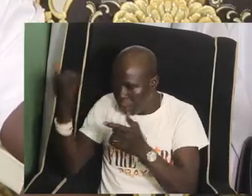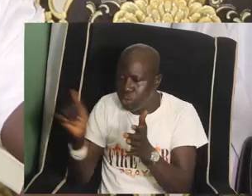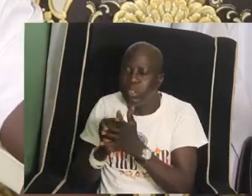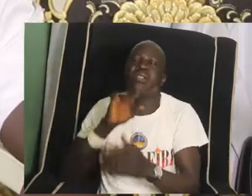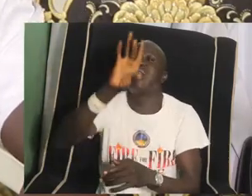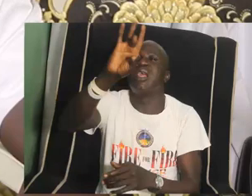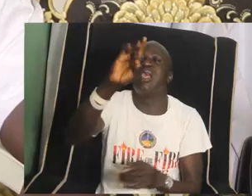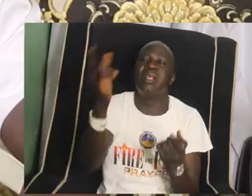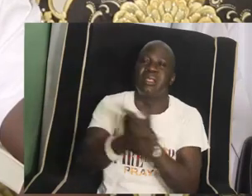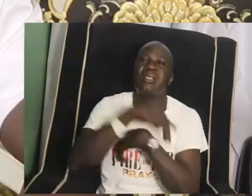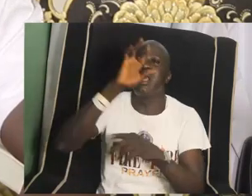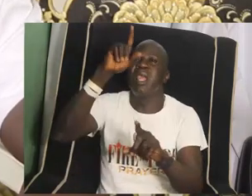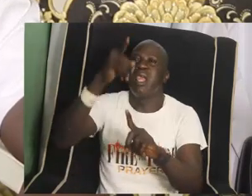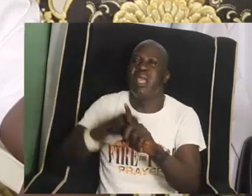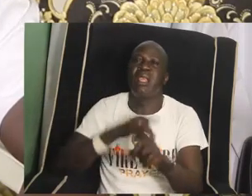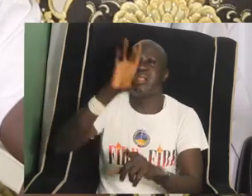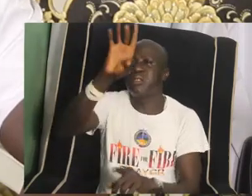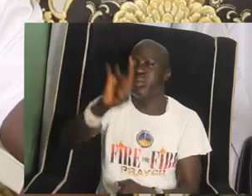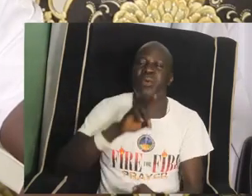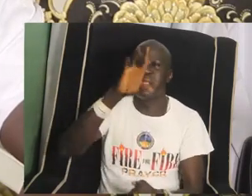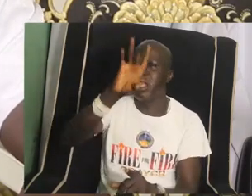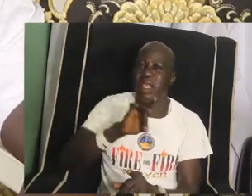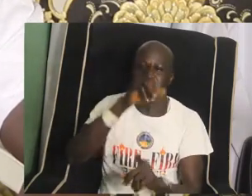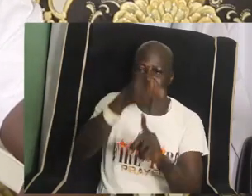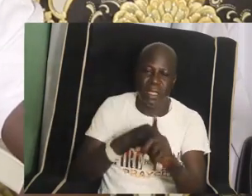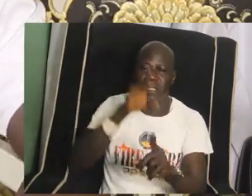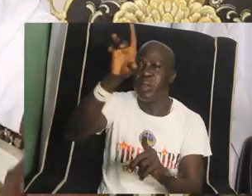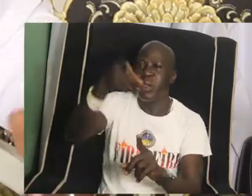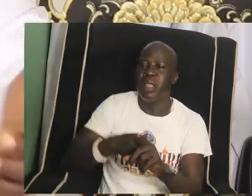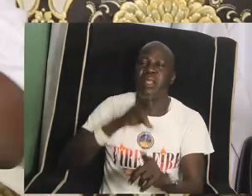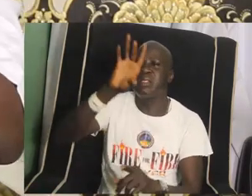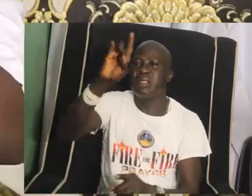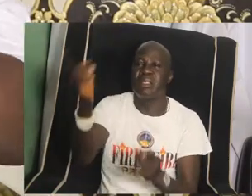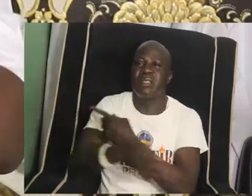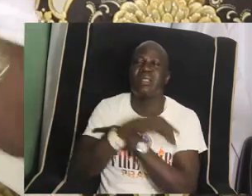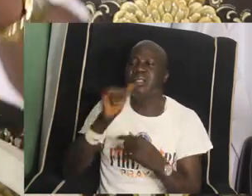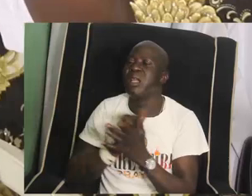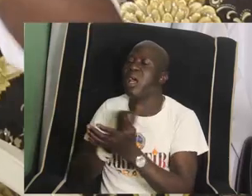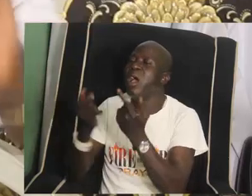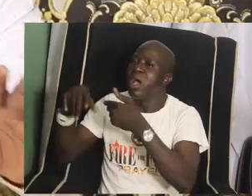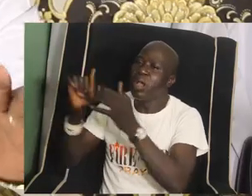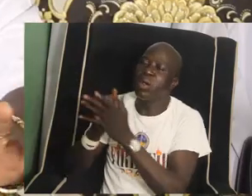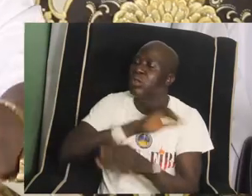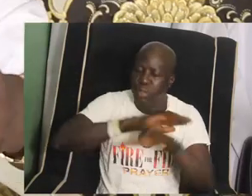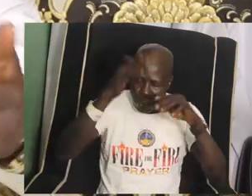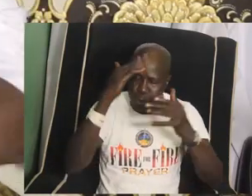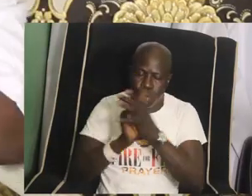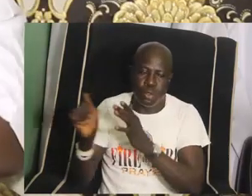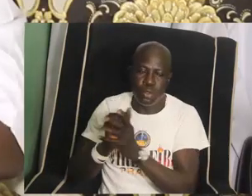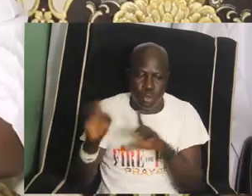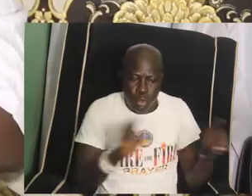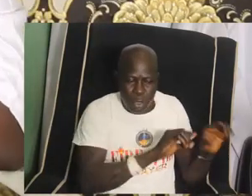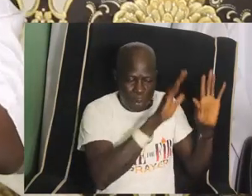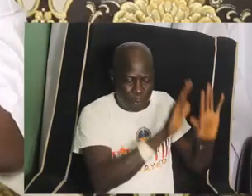Today is 8th day. Osu kejo. Ojo to ni agbara ni. Ojo to ni ameni. A powerful symbolic day. I